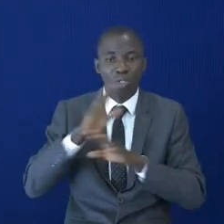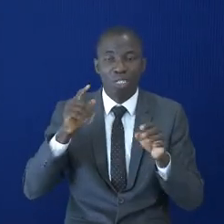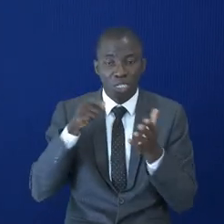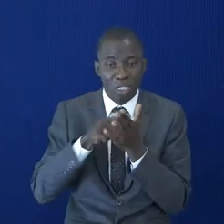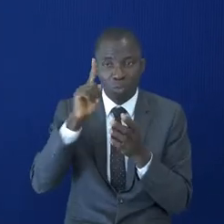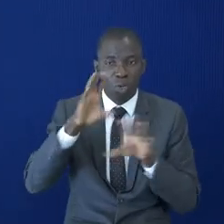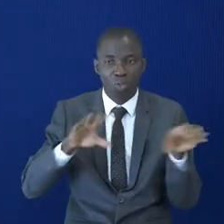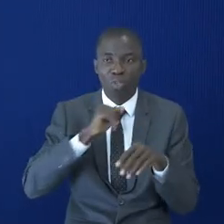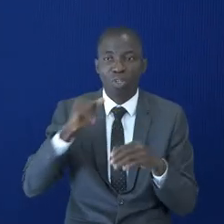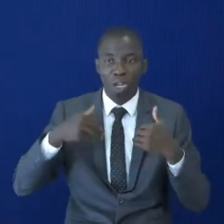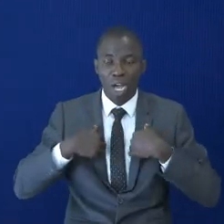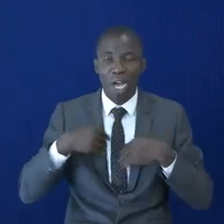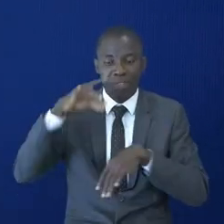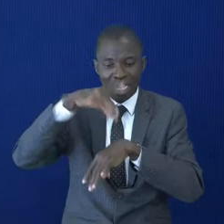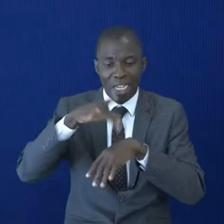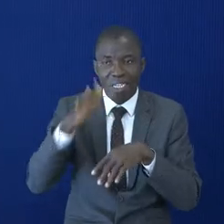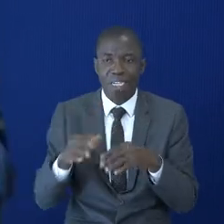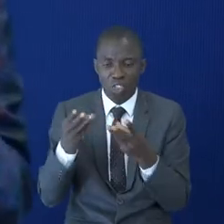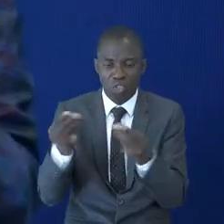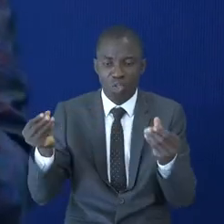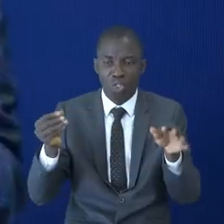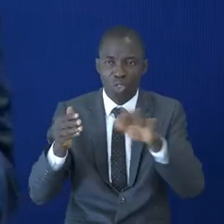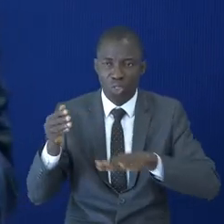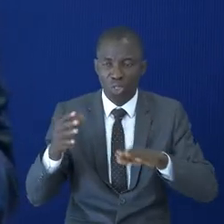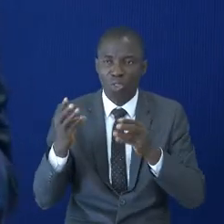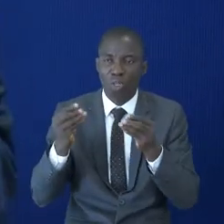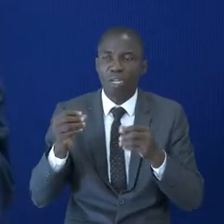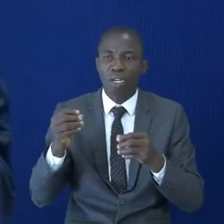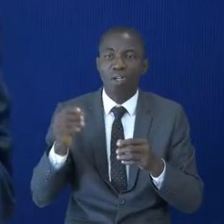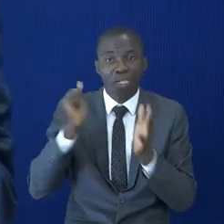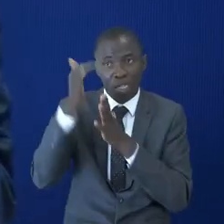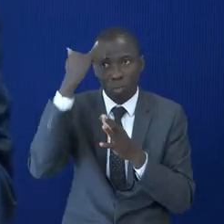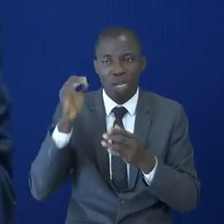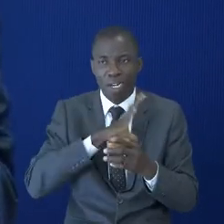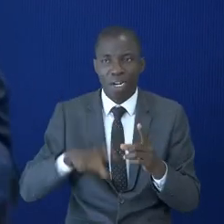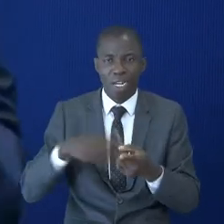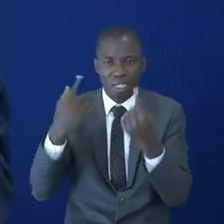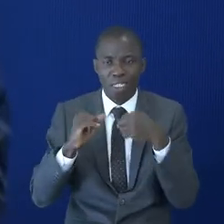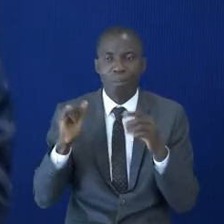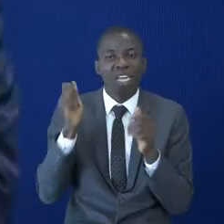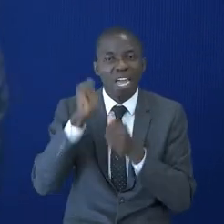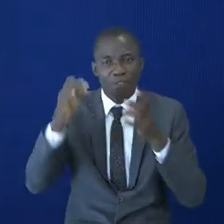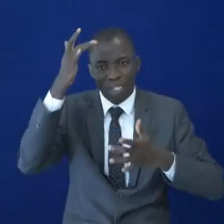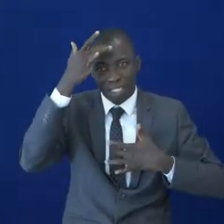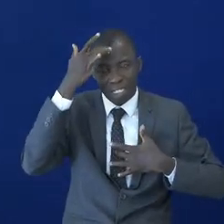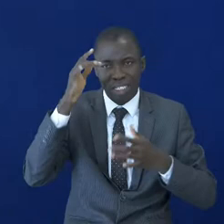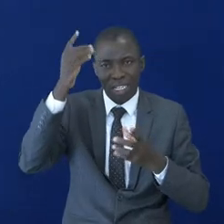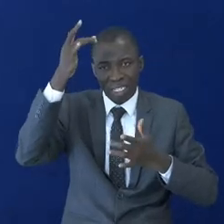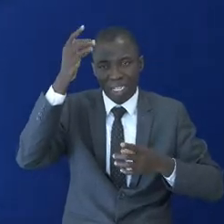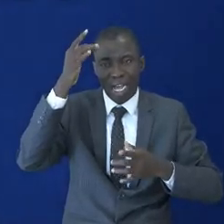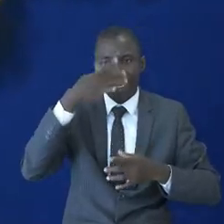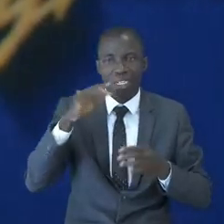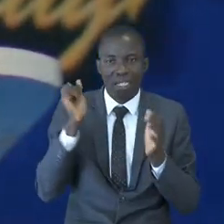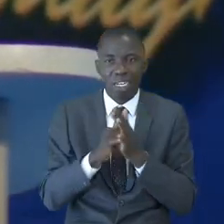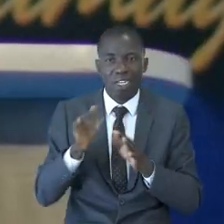why Christ has come. Every sickness, every infirmity, every disease that did not